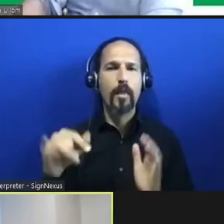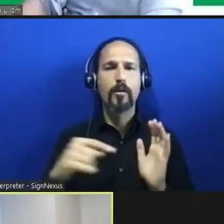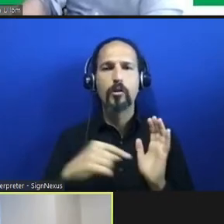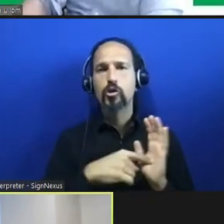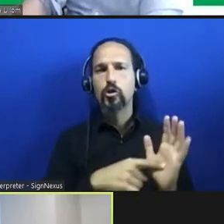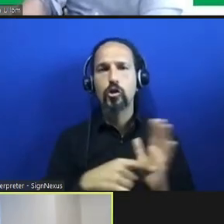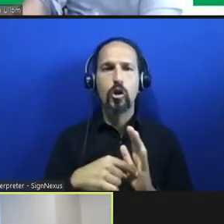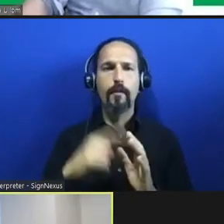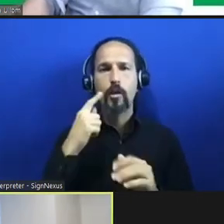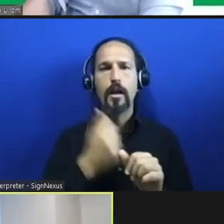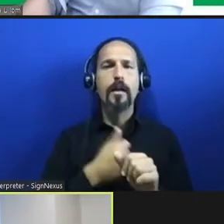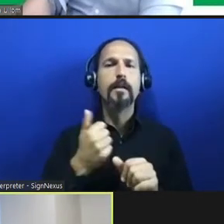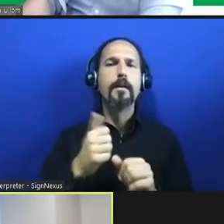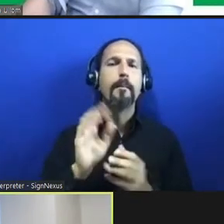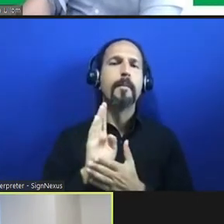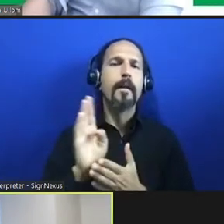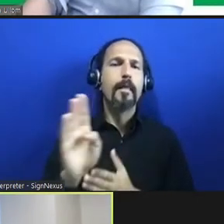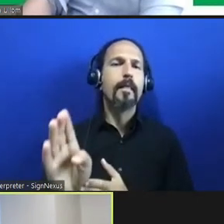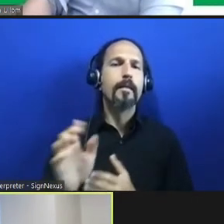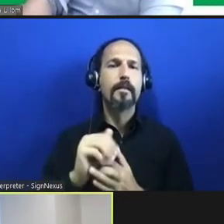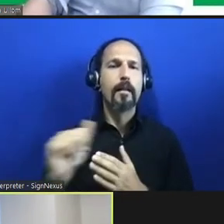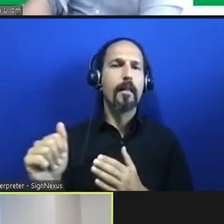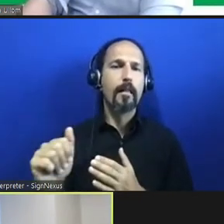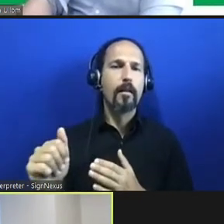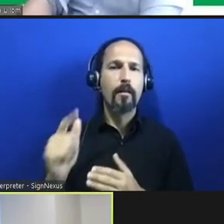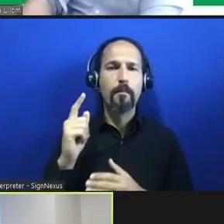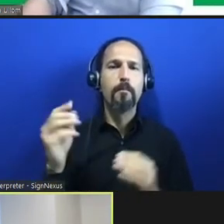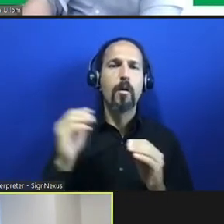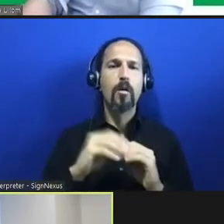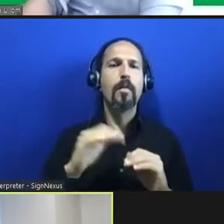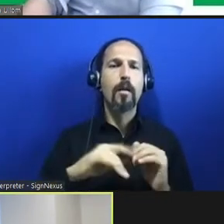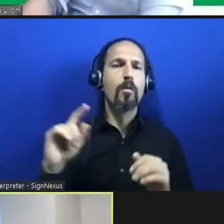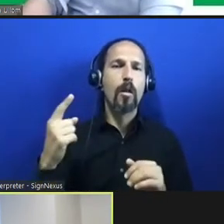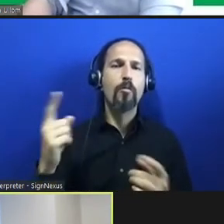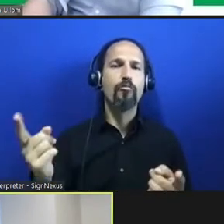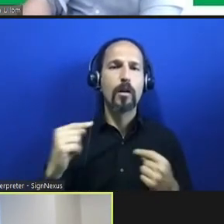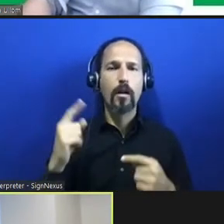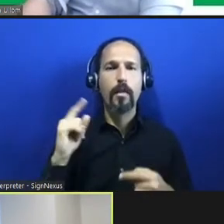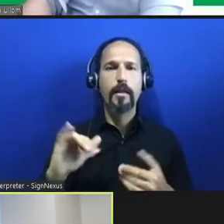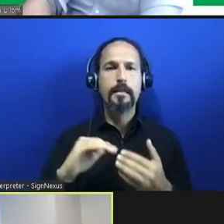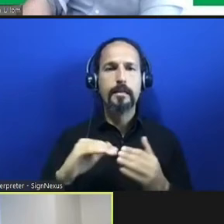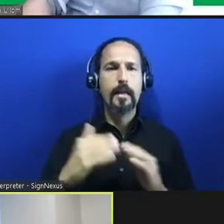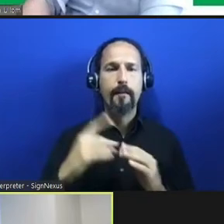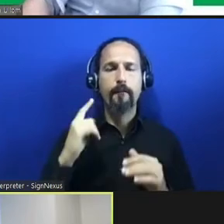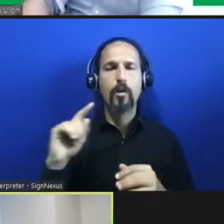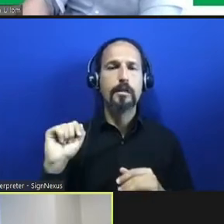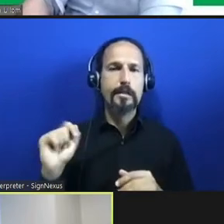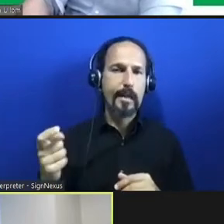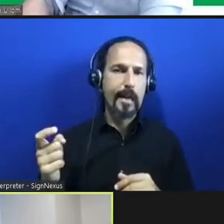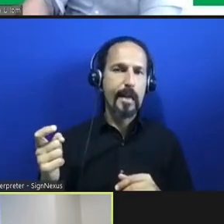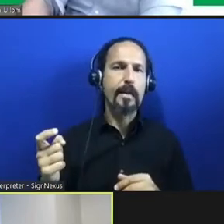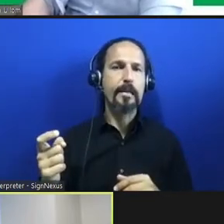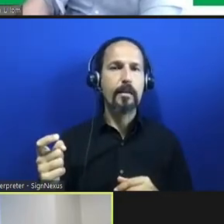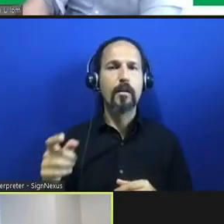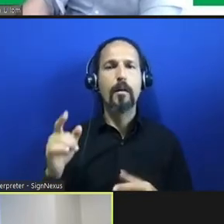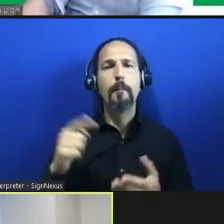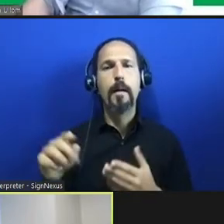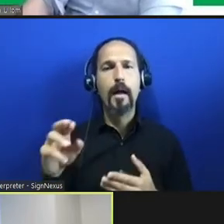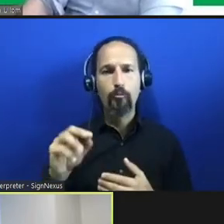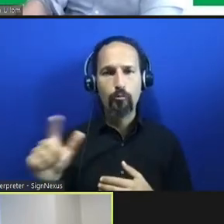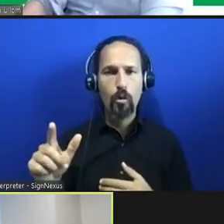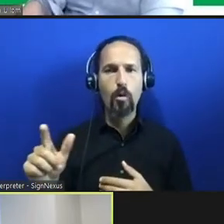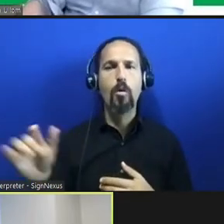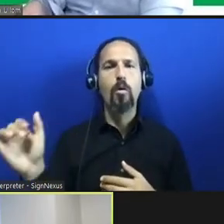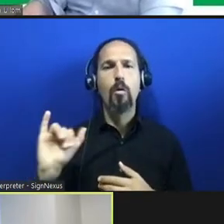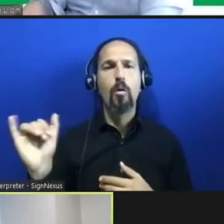showed that for each billion dollars in construction spending more than one dollar was returned to this uh payroll